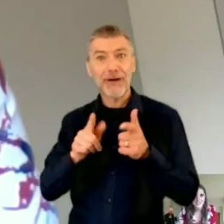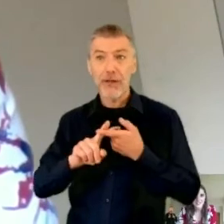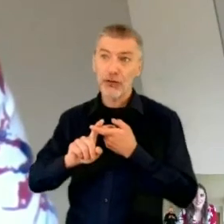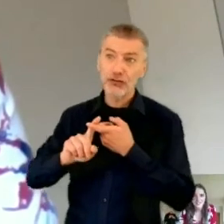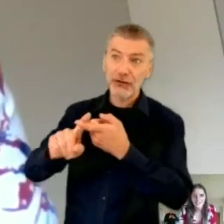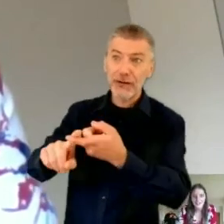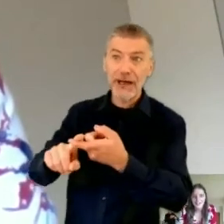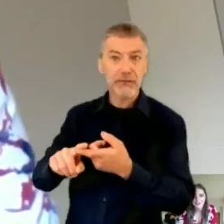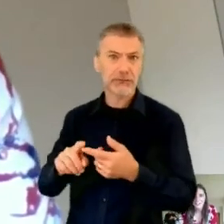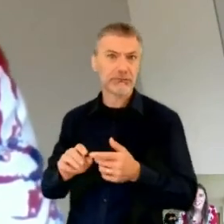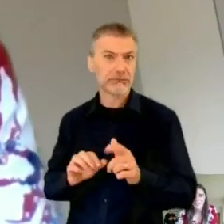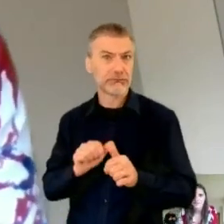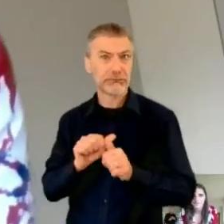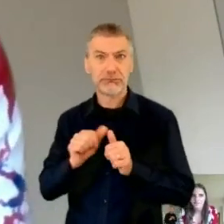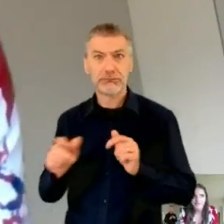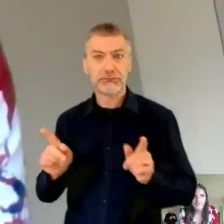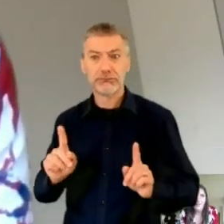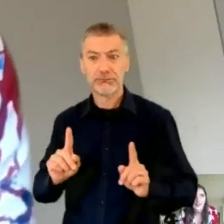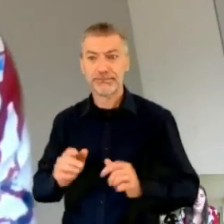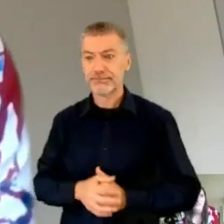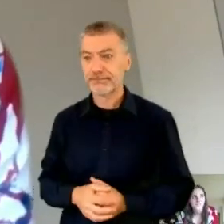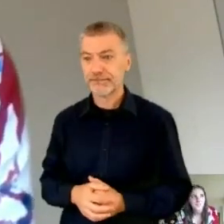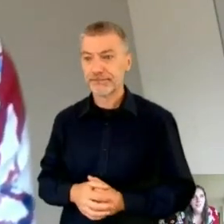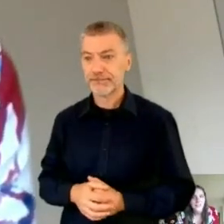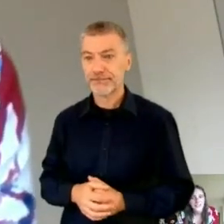That is a great question.